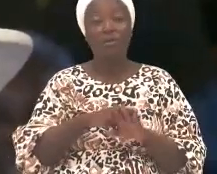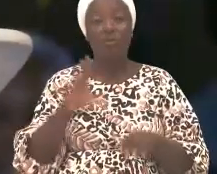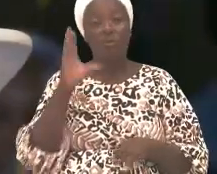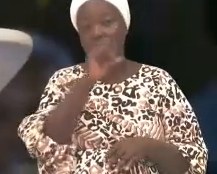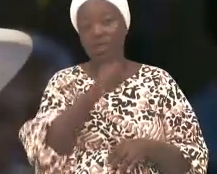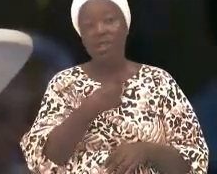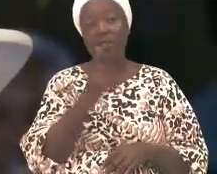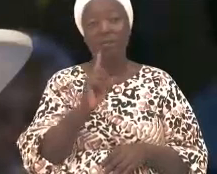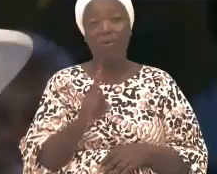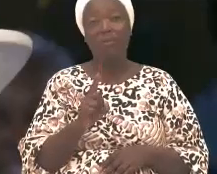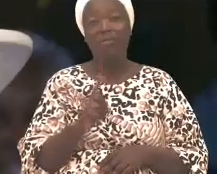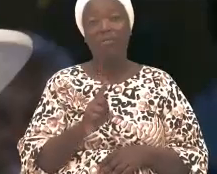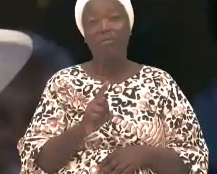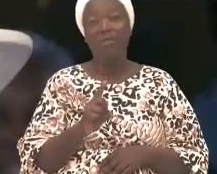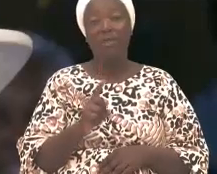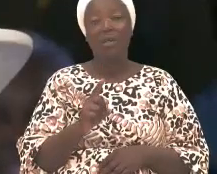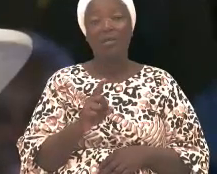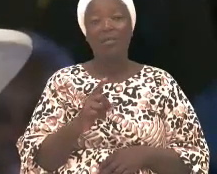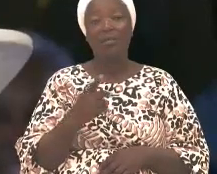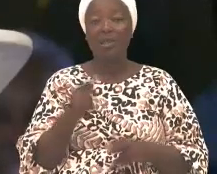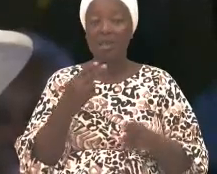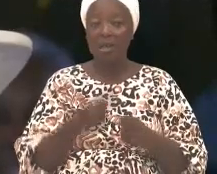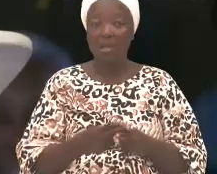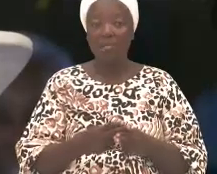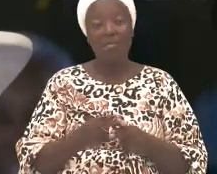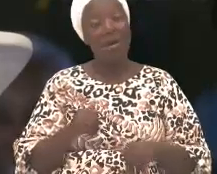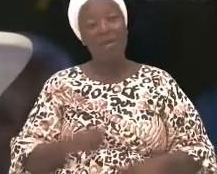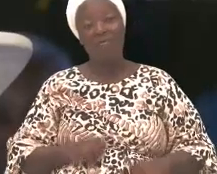address, where they live,